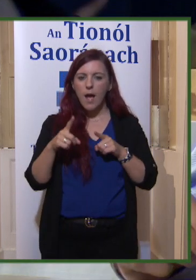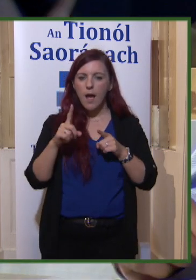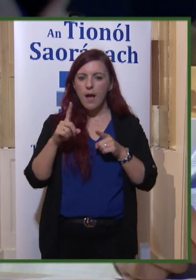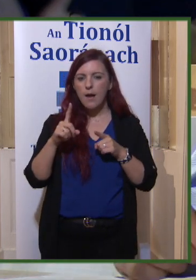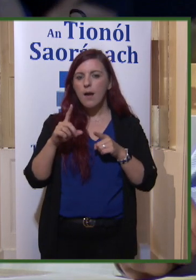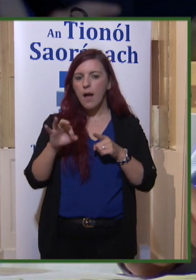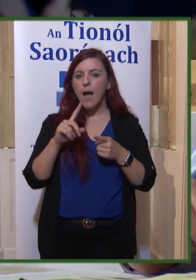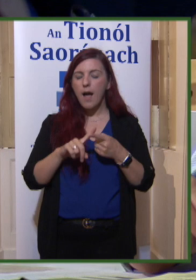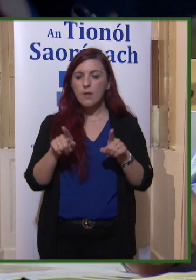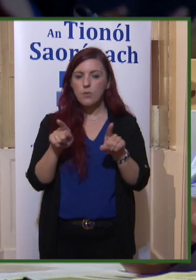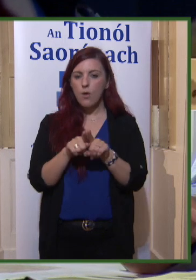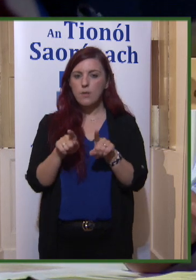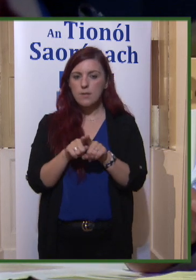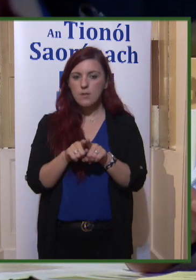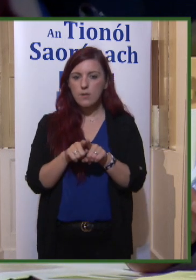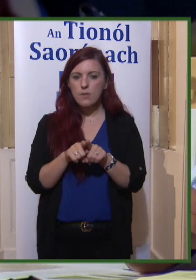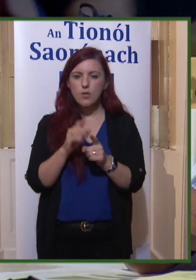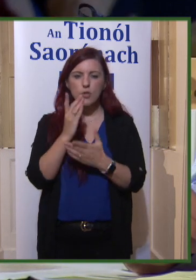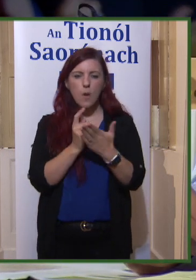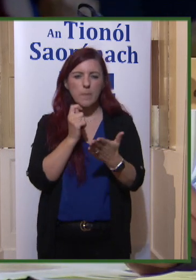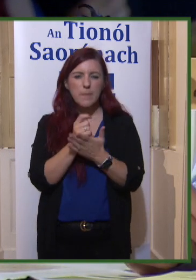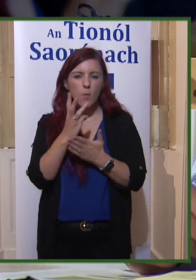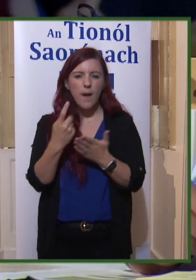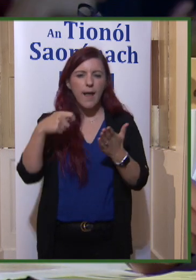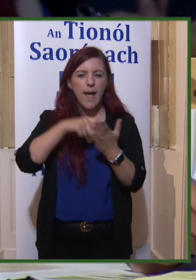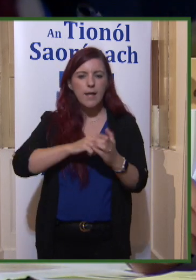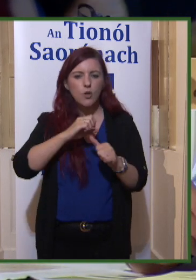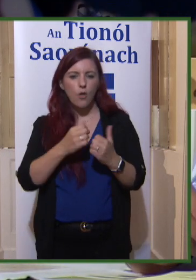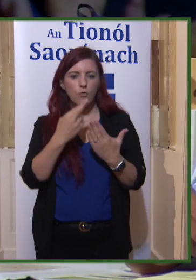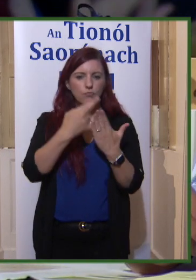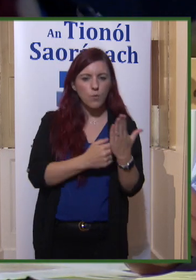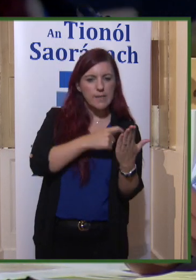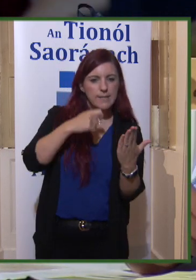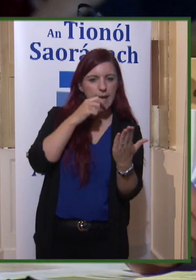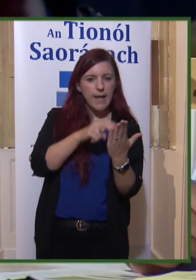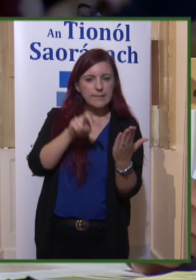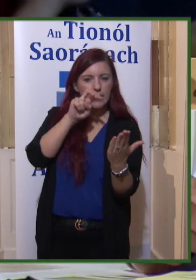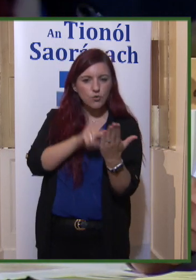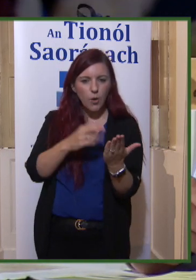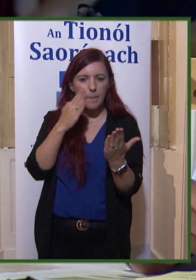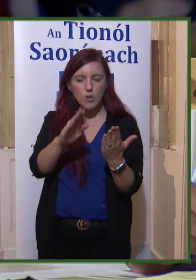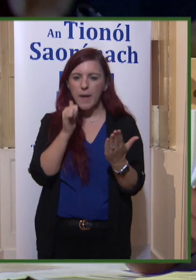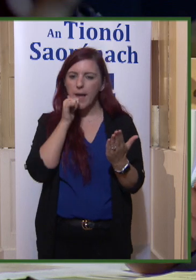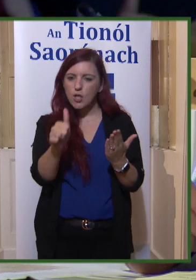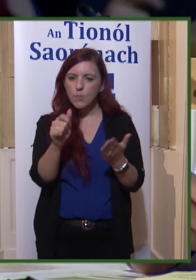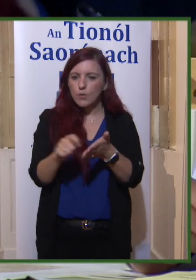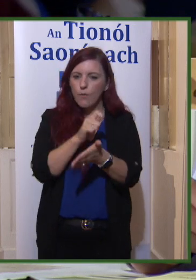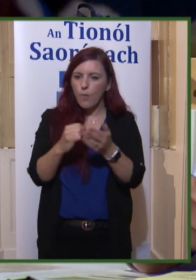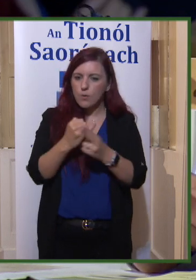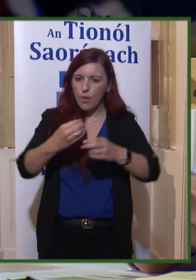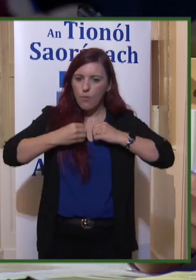other requisites are sometimes added, like the signatories must be eligible to vote in the